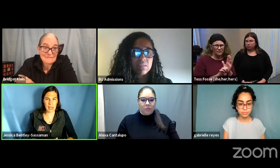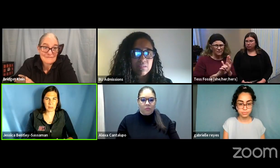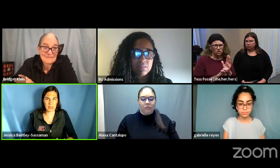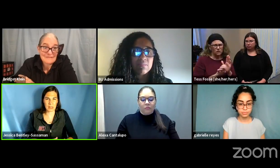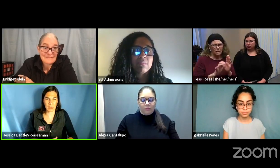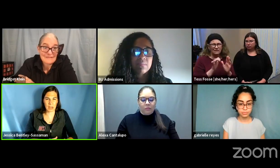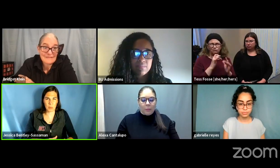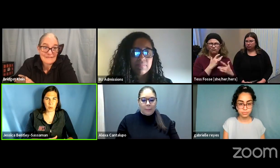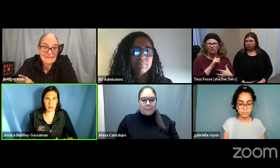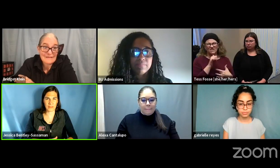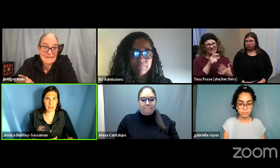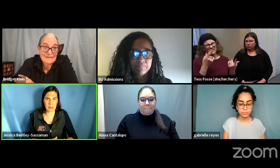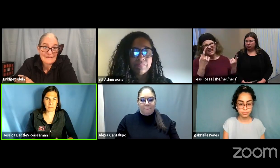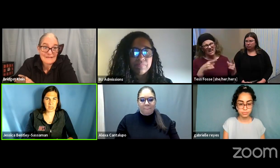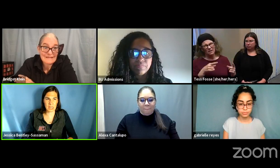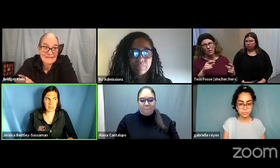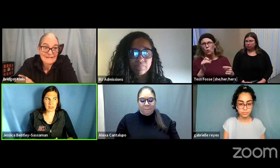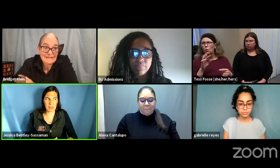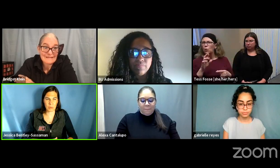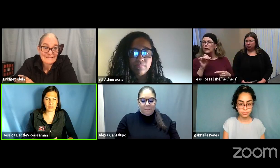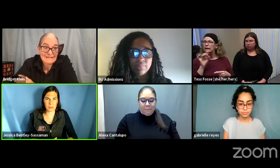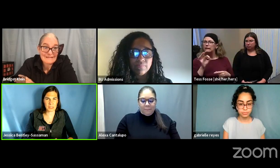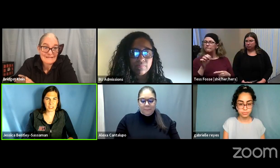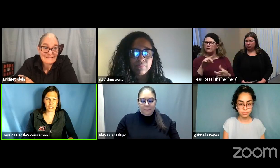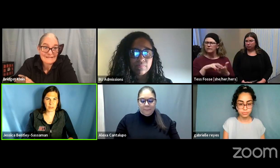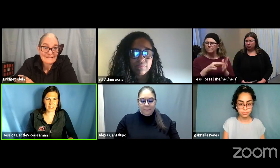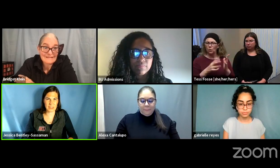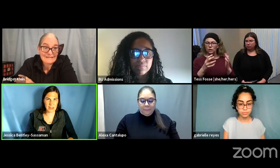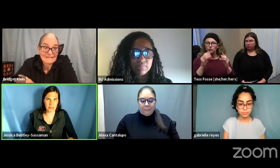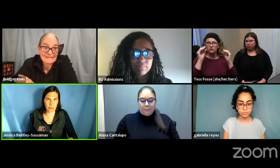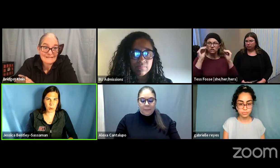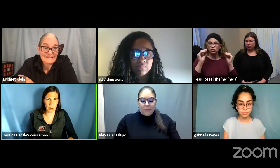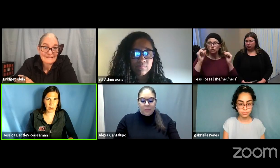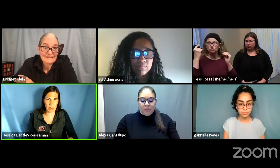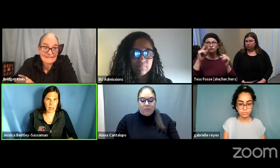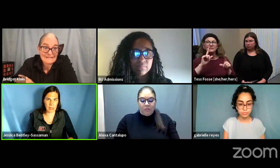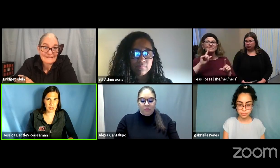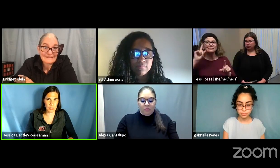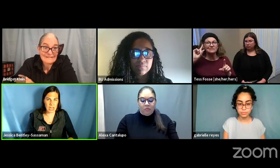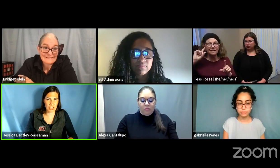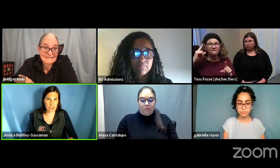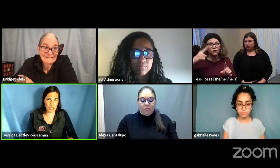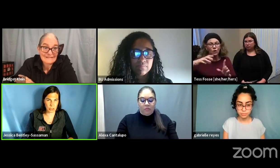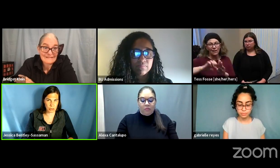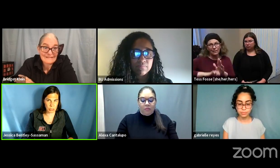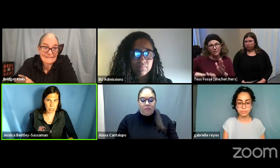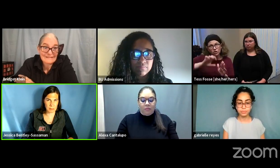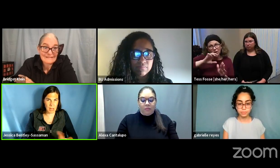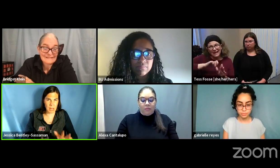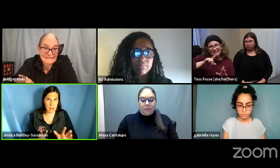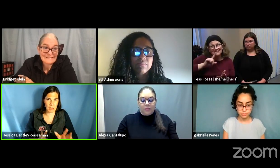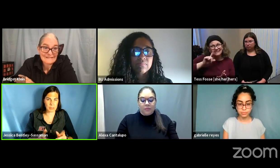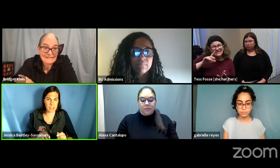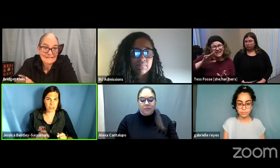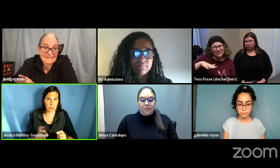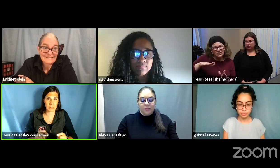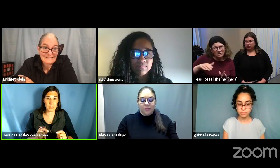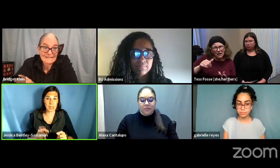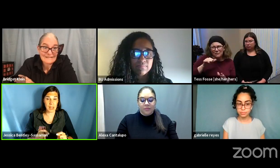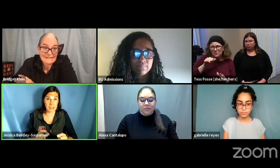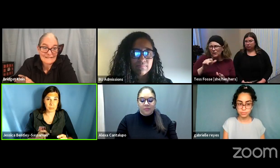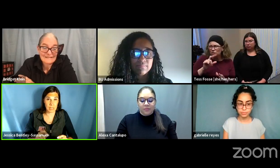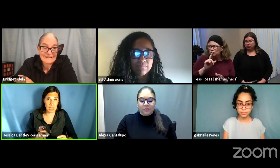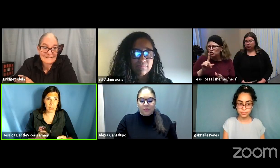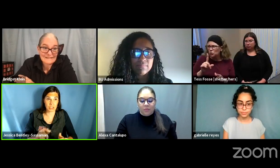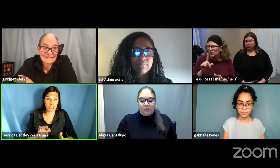doesn't happen, or if they mean they want to be a teacher of the deaf for elementary age children. I'm not 100% sure what's